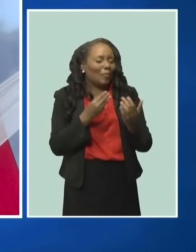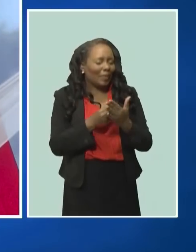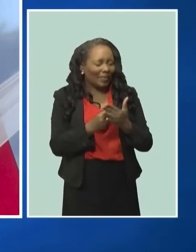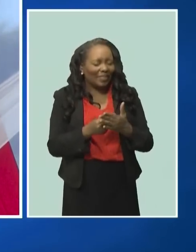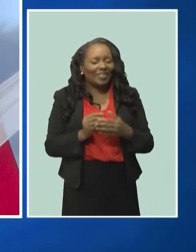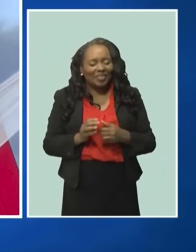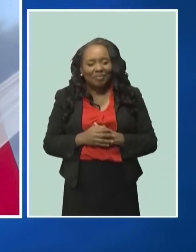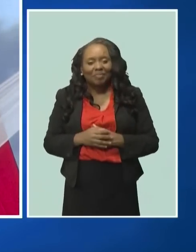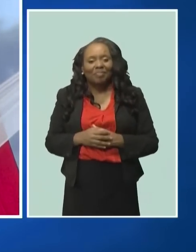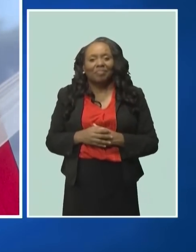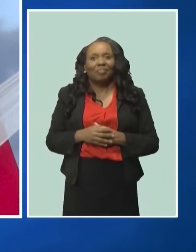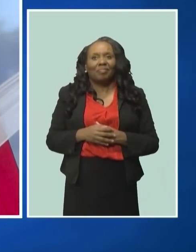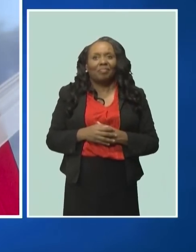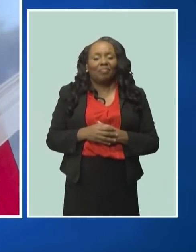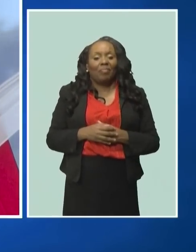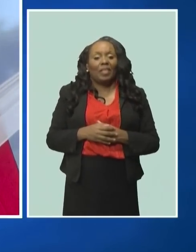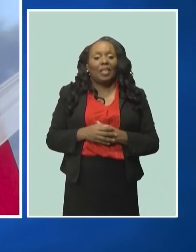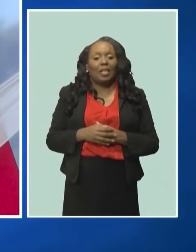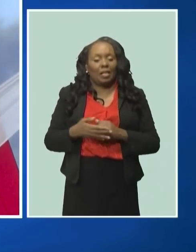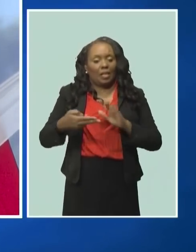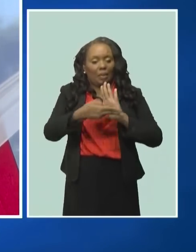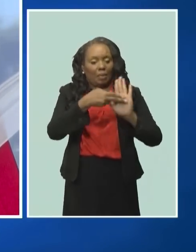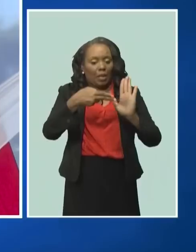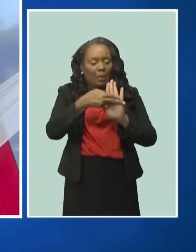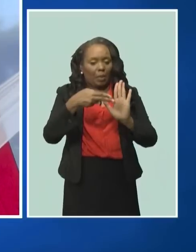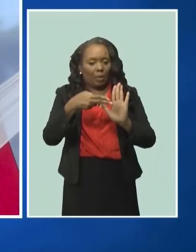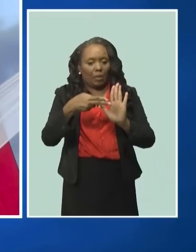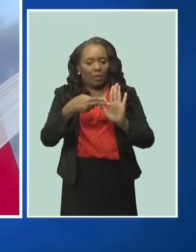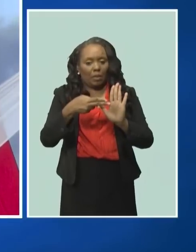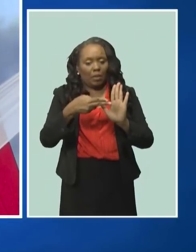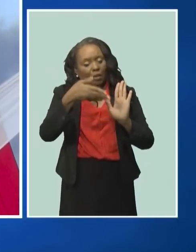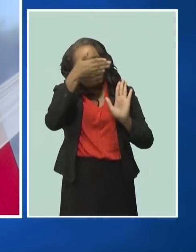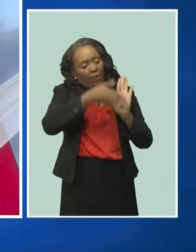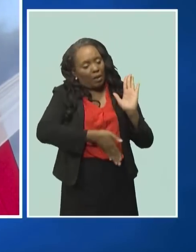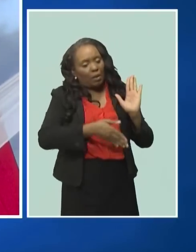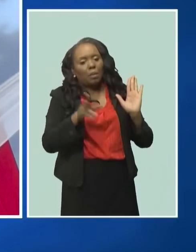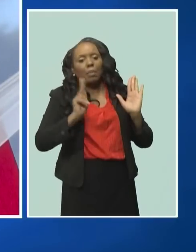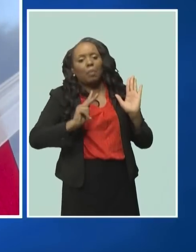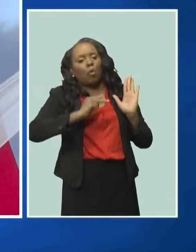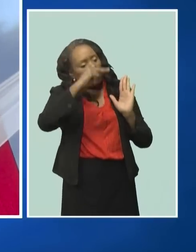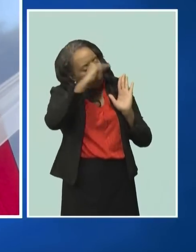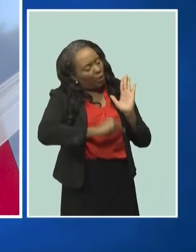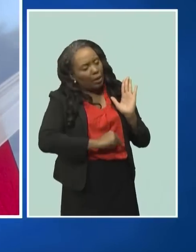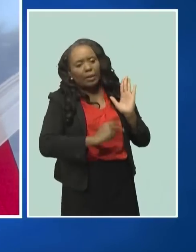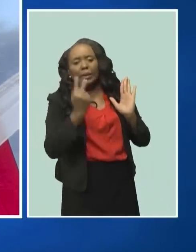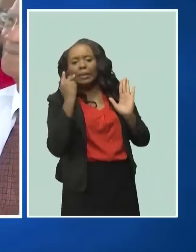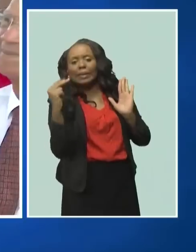front-of-package warning labels as an important tool to protect public health.